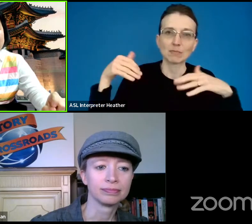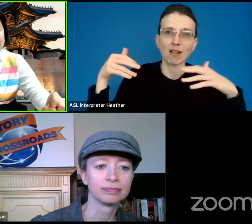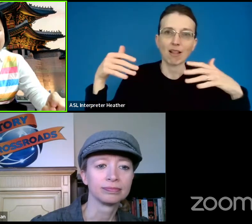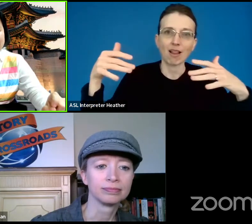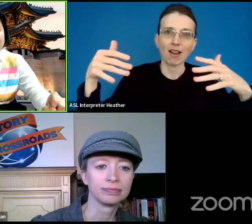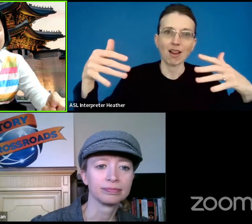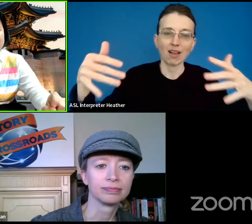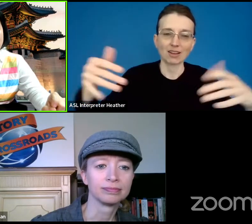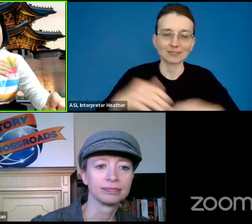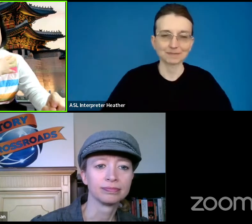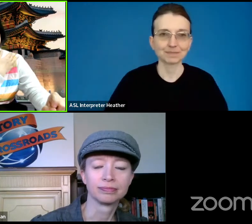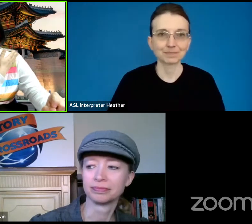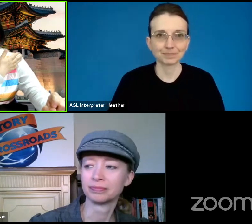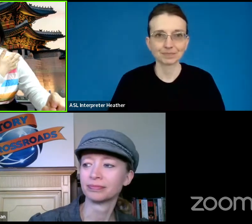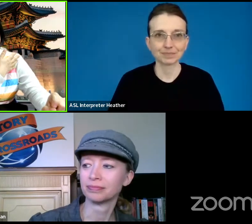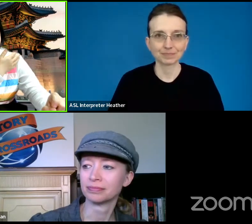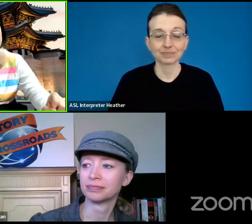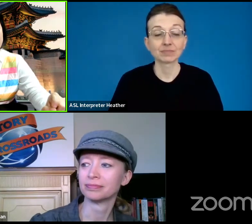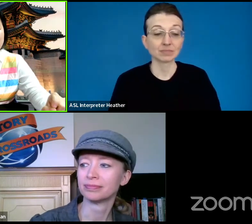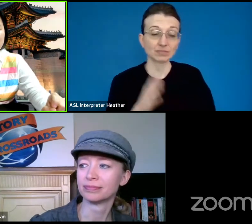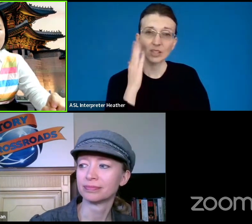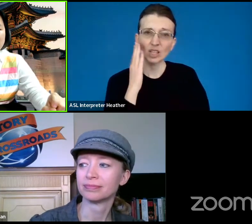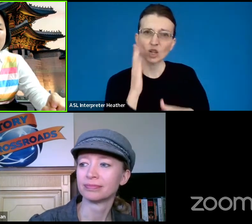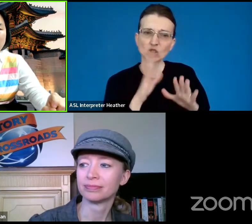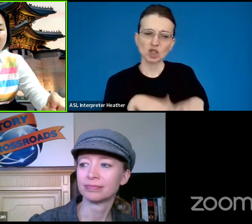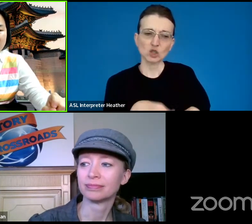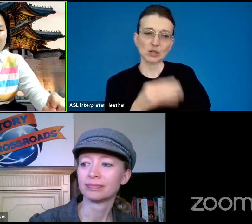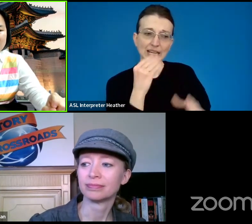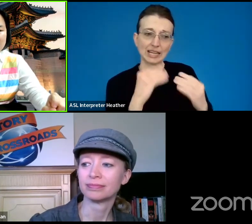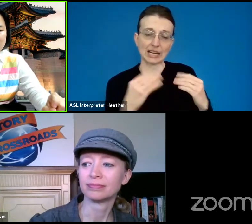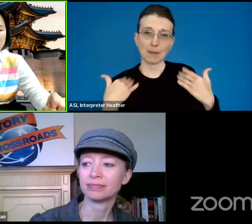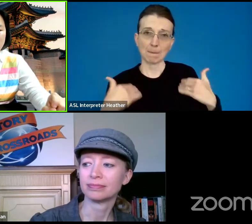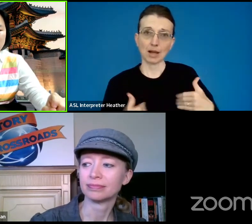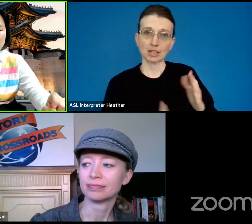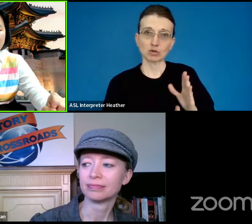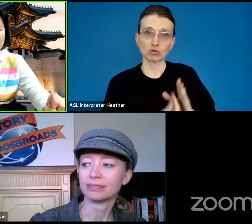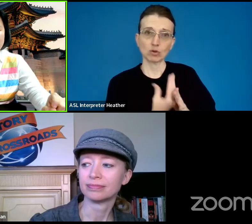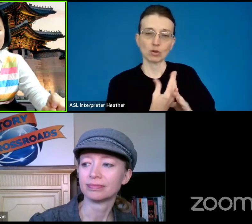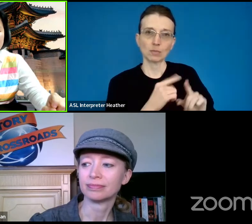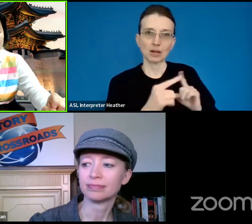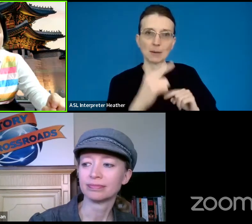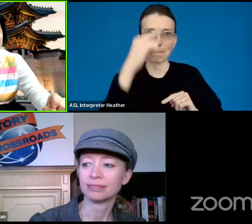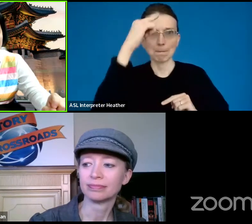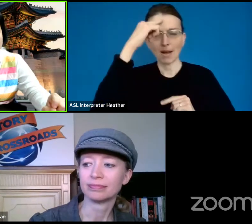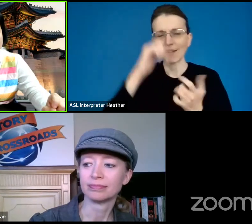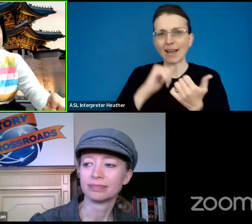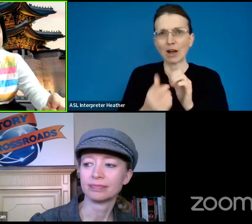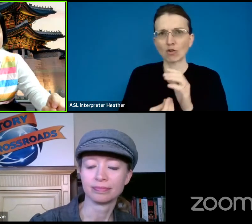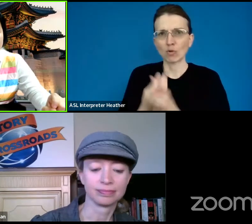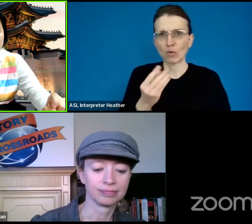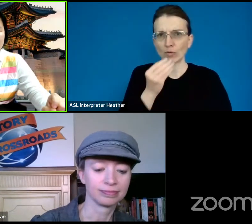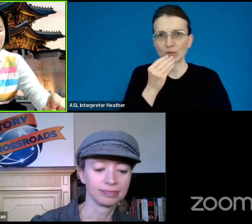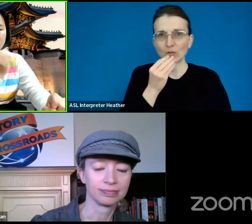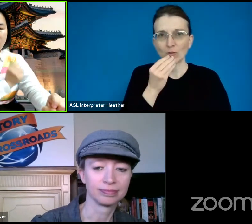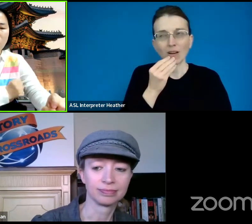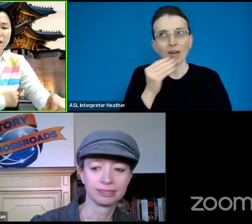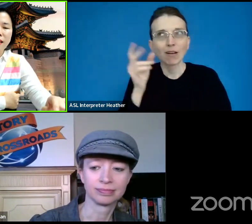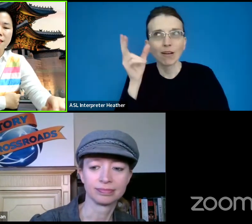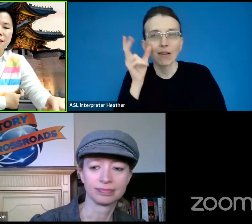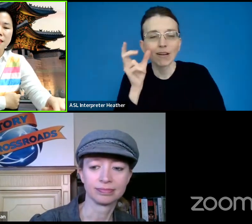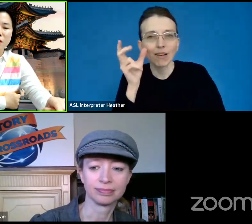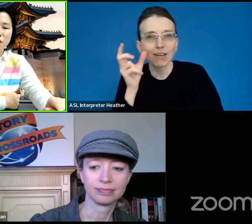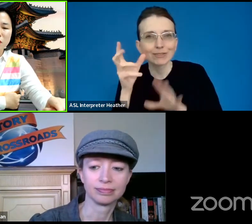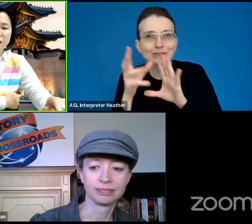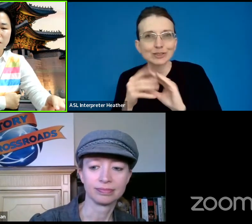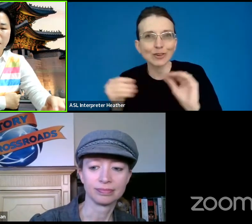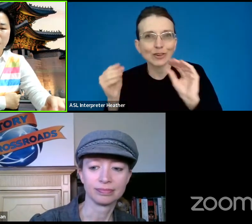Children eat, their bodies grow, but their minds grow by listening to stories.